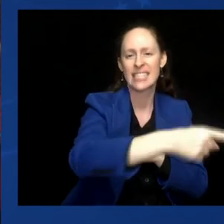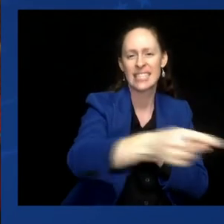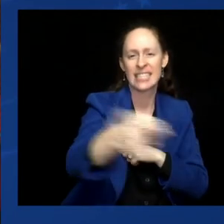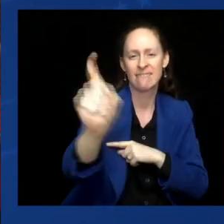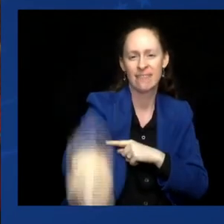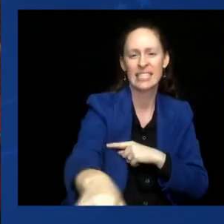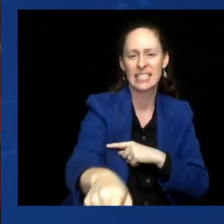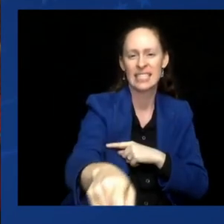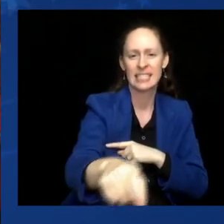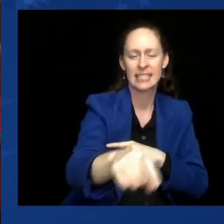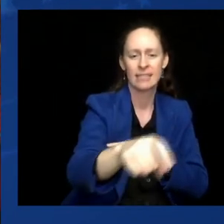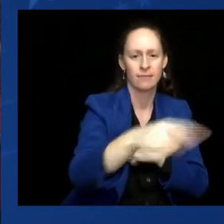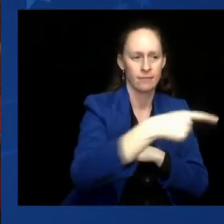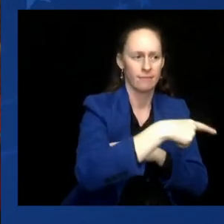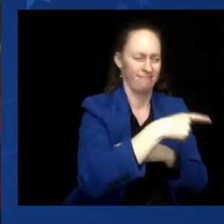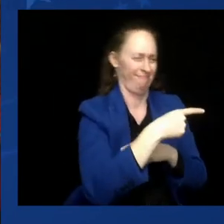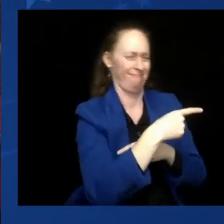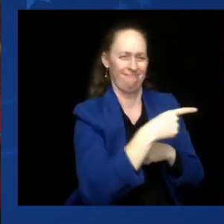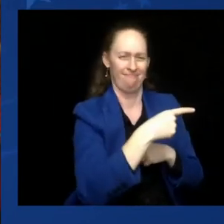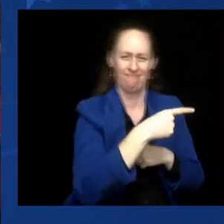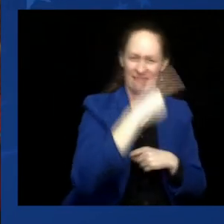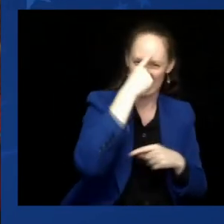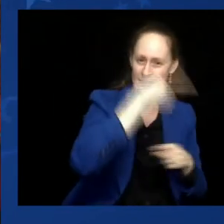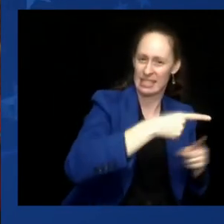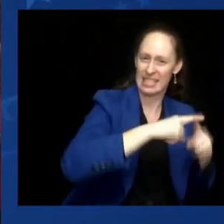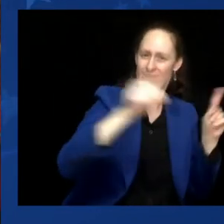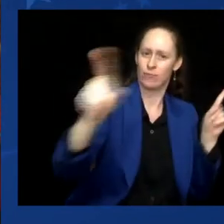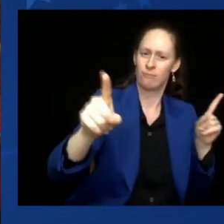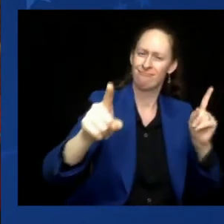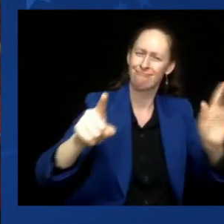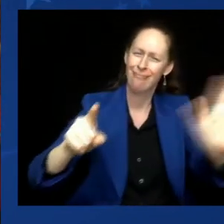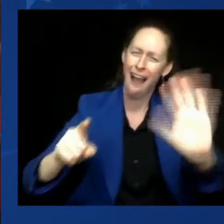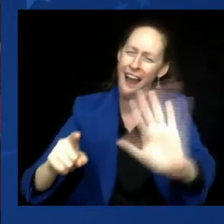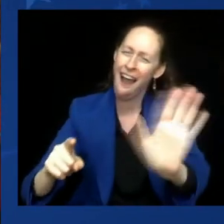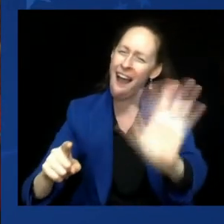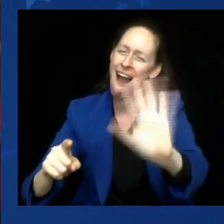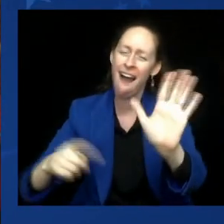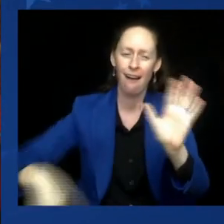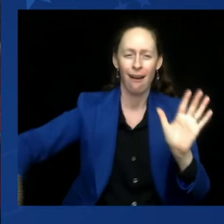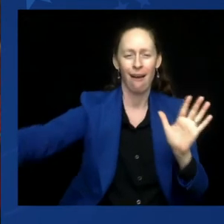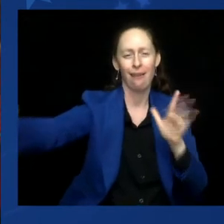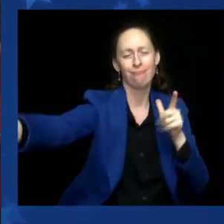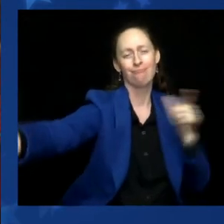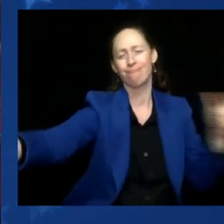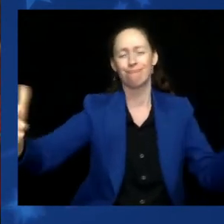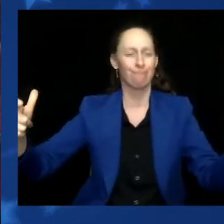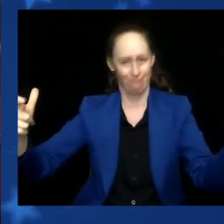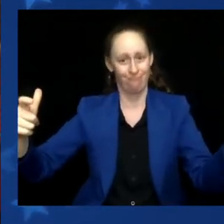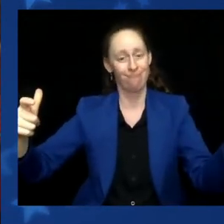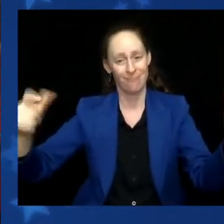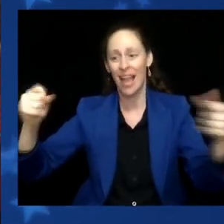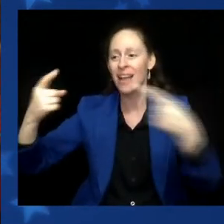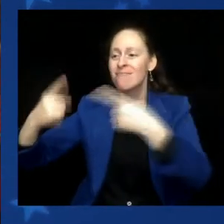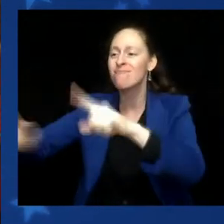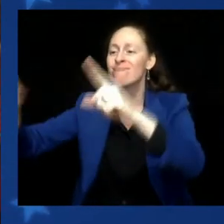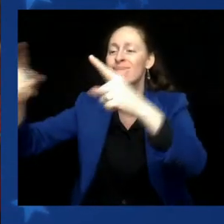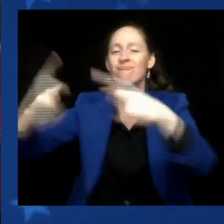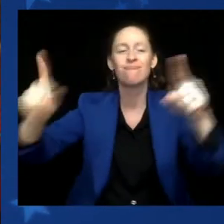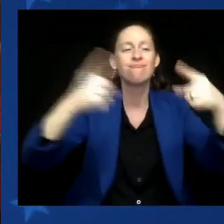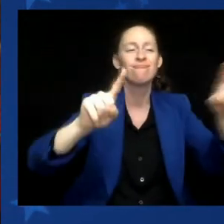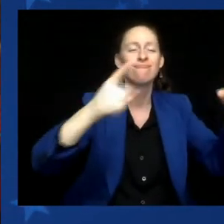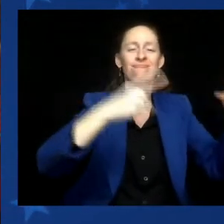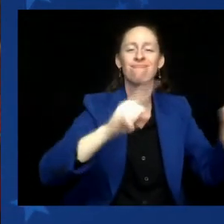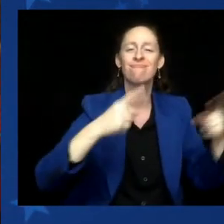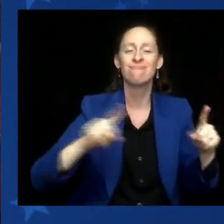is big enough for all of us to succeed. And that is the nation we're building, the nation where no one is left behind.